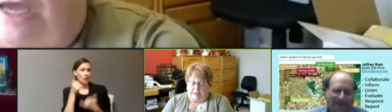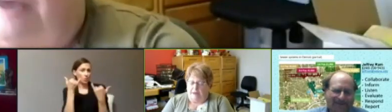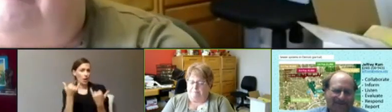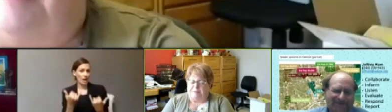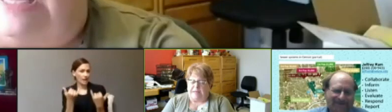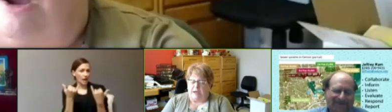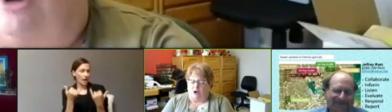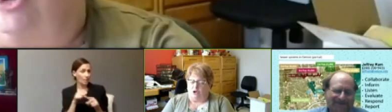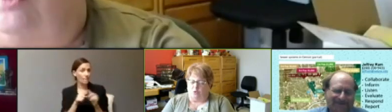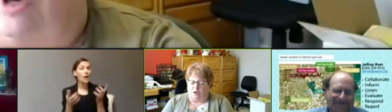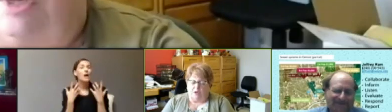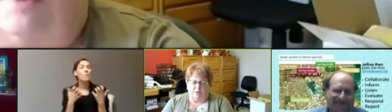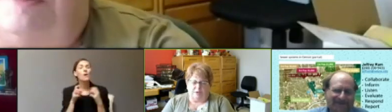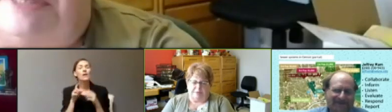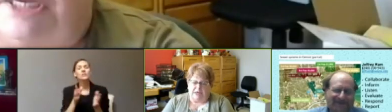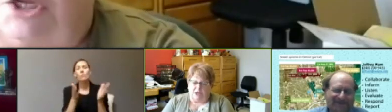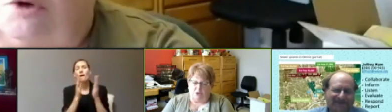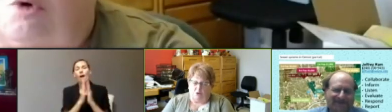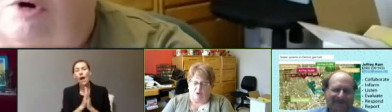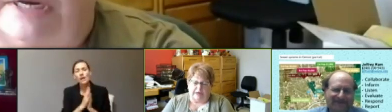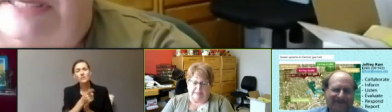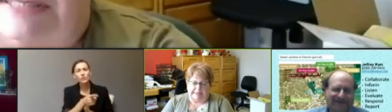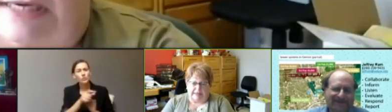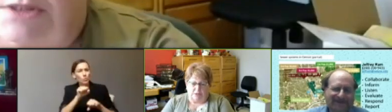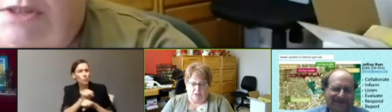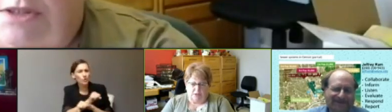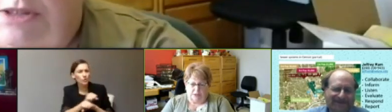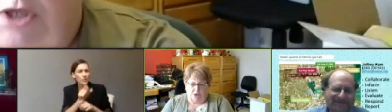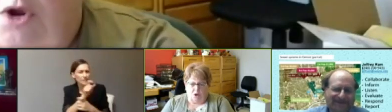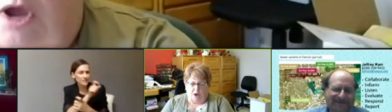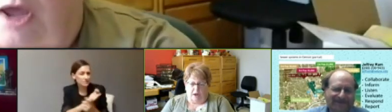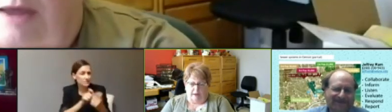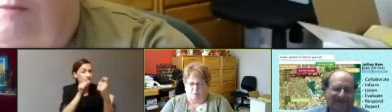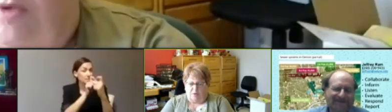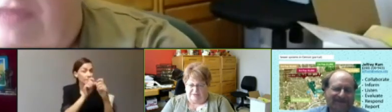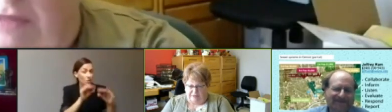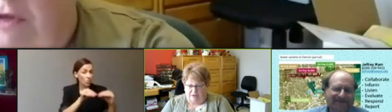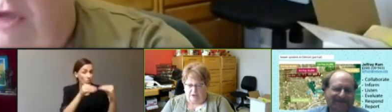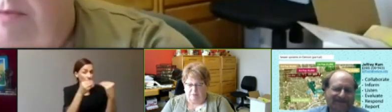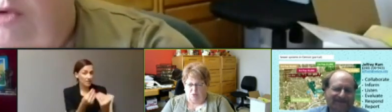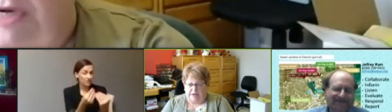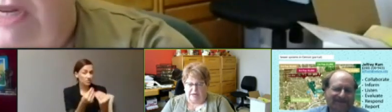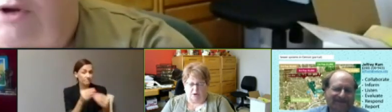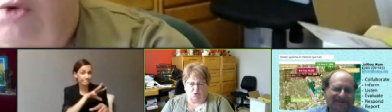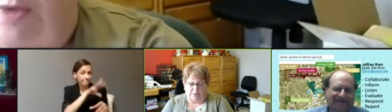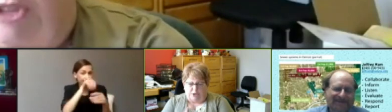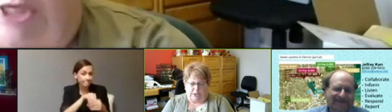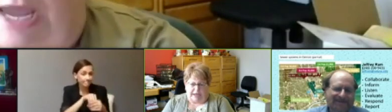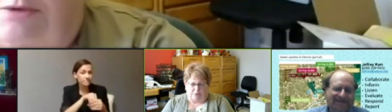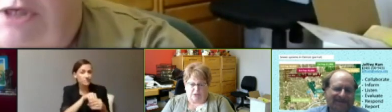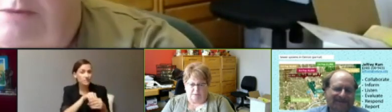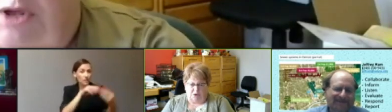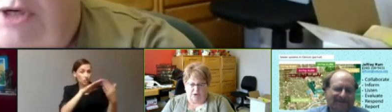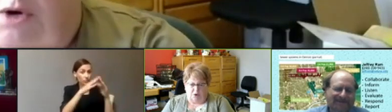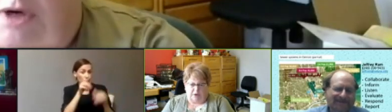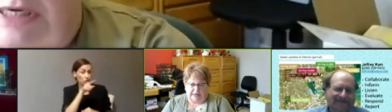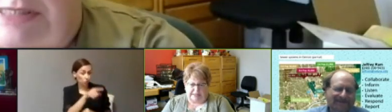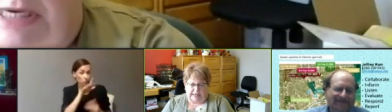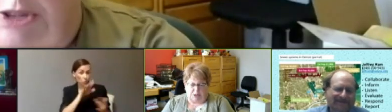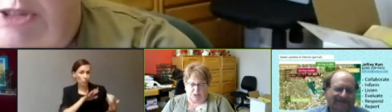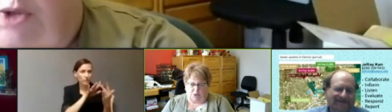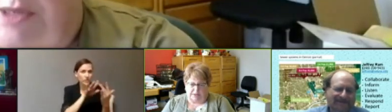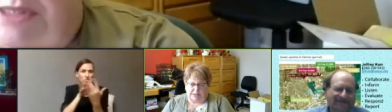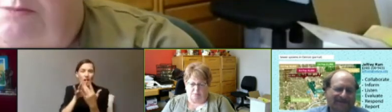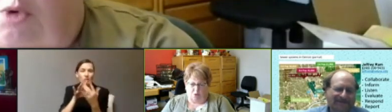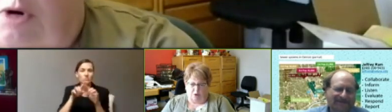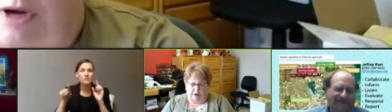ask, are you working with particular organizations within the community? Are you reaching out to community